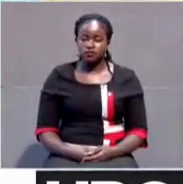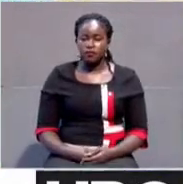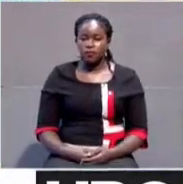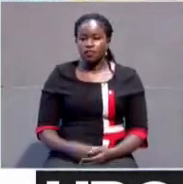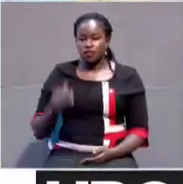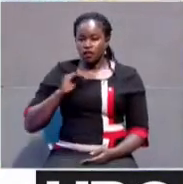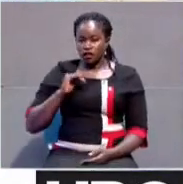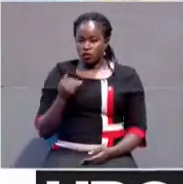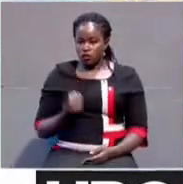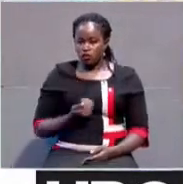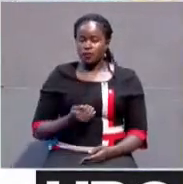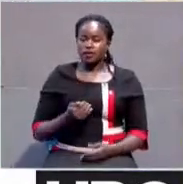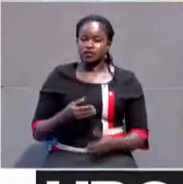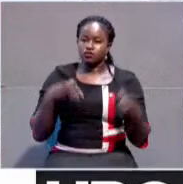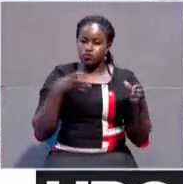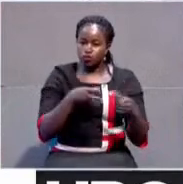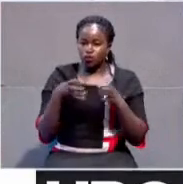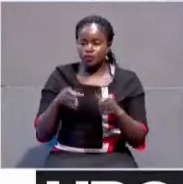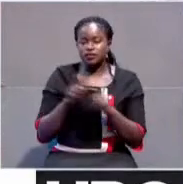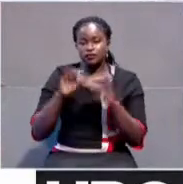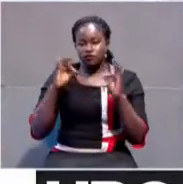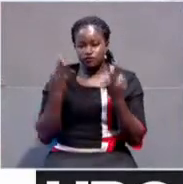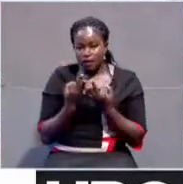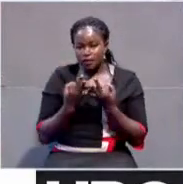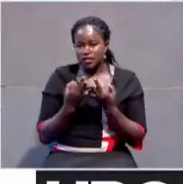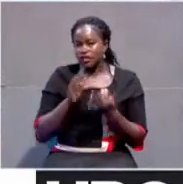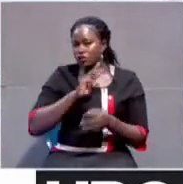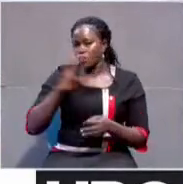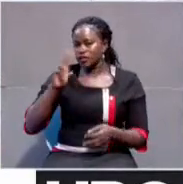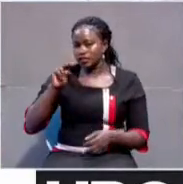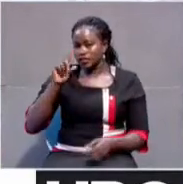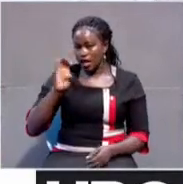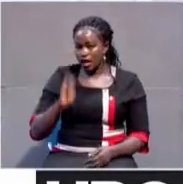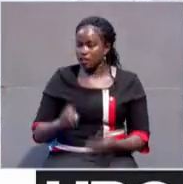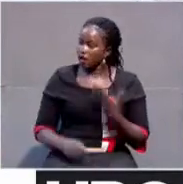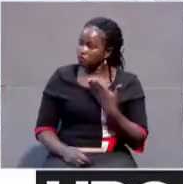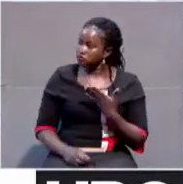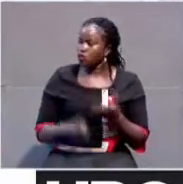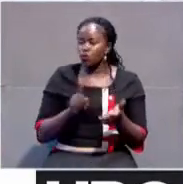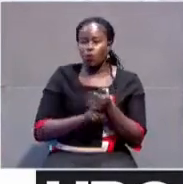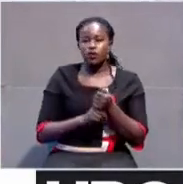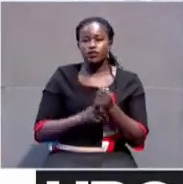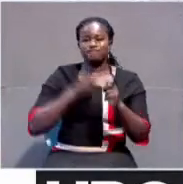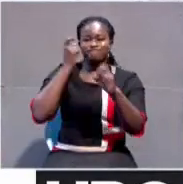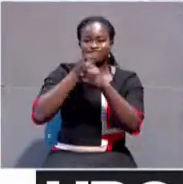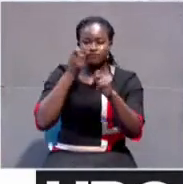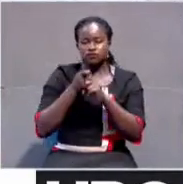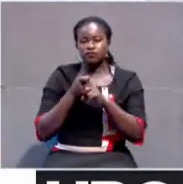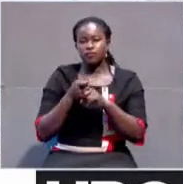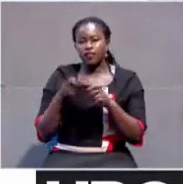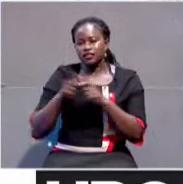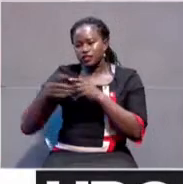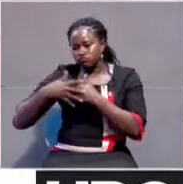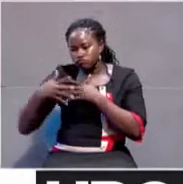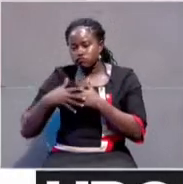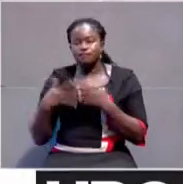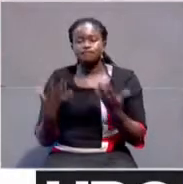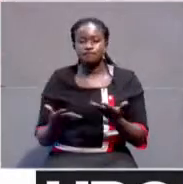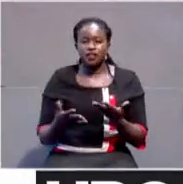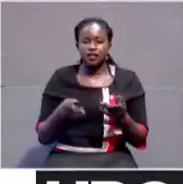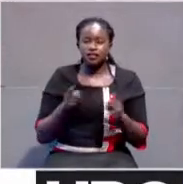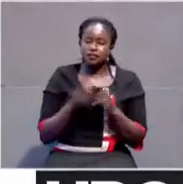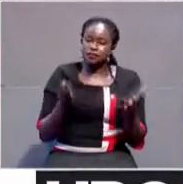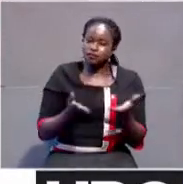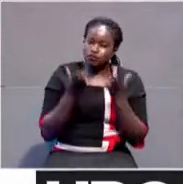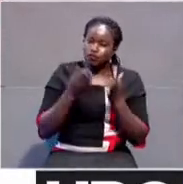Women groups and families from Zombo District in West Nile sub-region have received iron sheets, grinding machines, and improved cities,